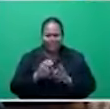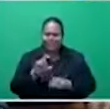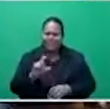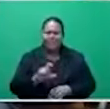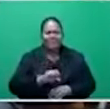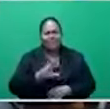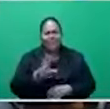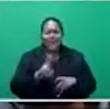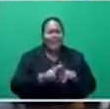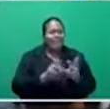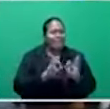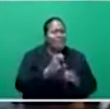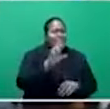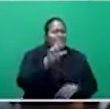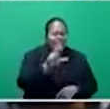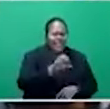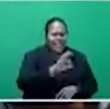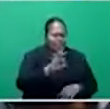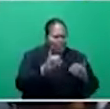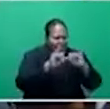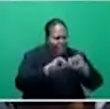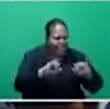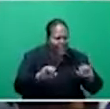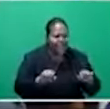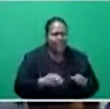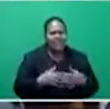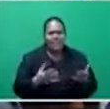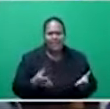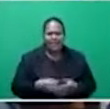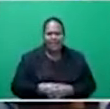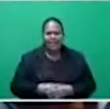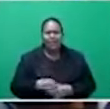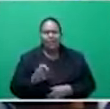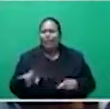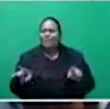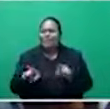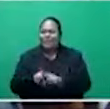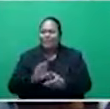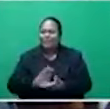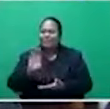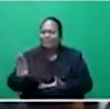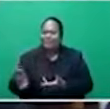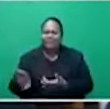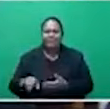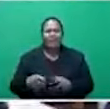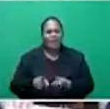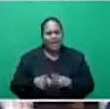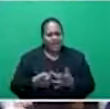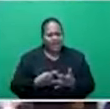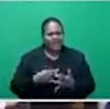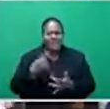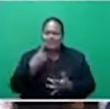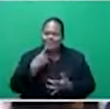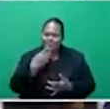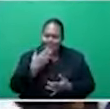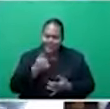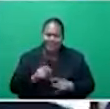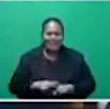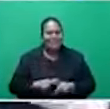does not get the kind of grants that these people get. Mr. Speaker, sir, there's the point of difference. Please, stop